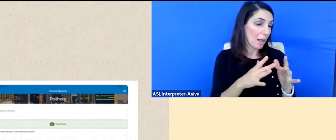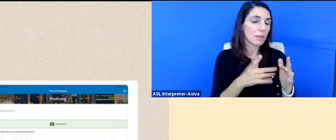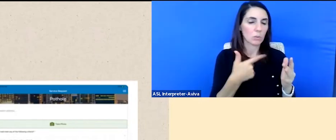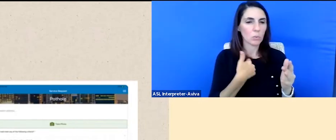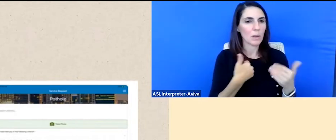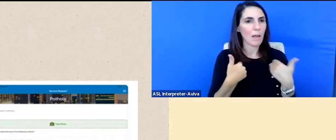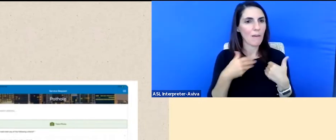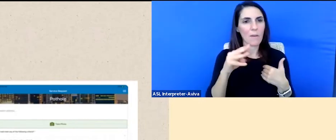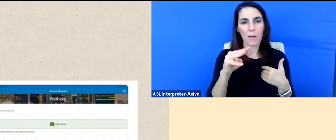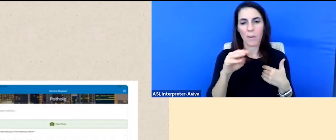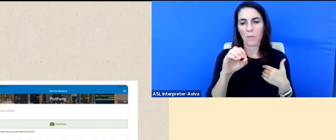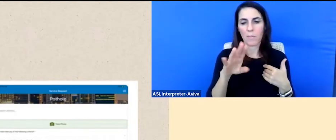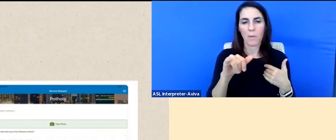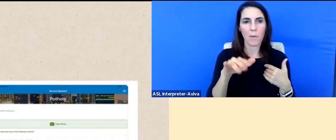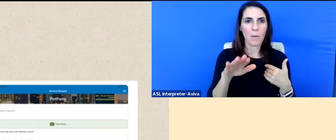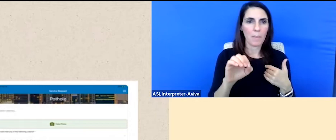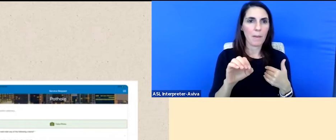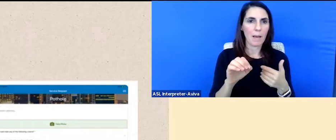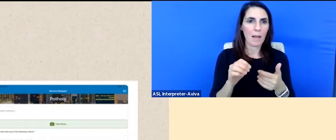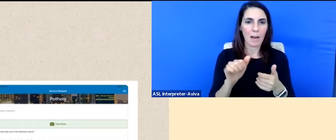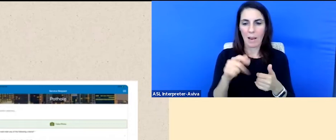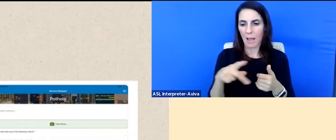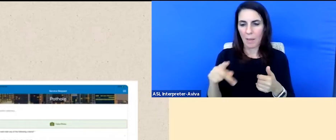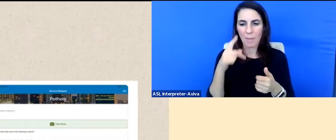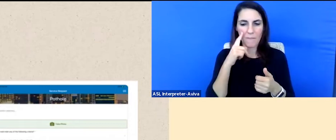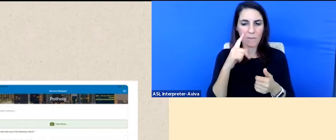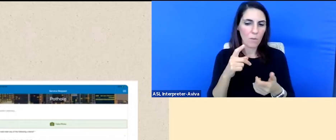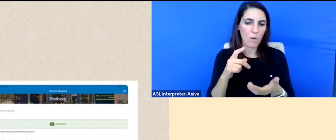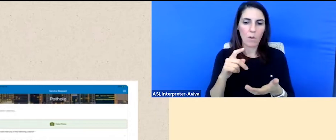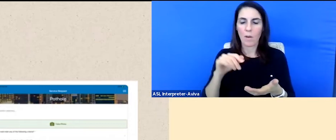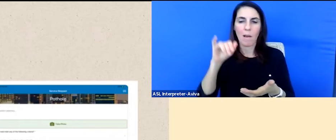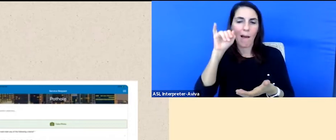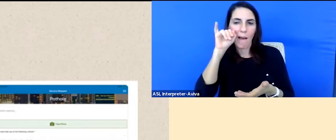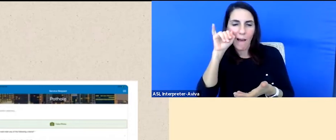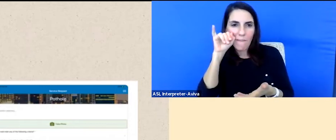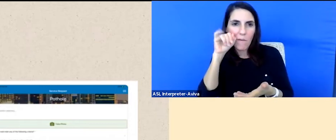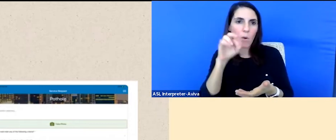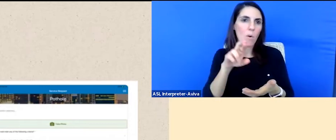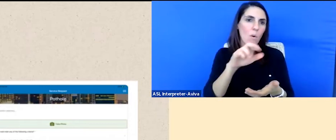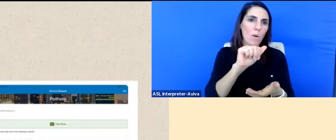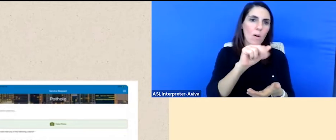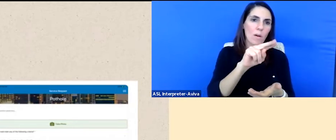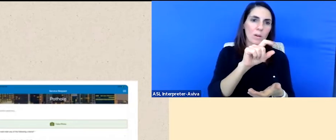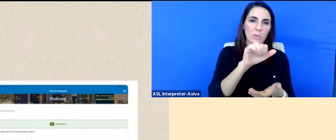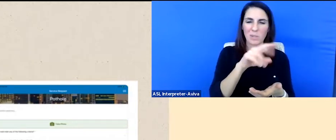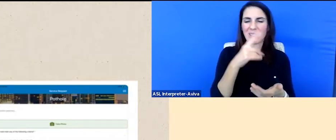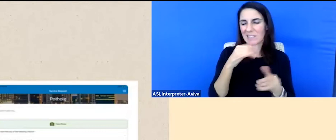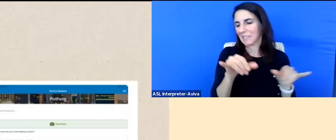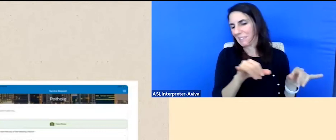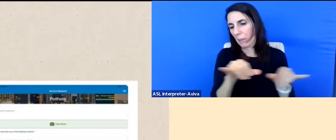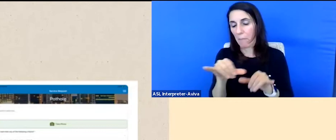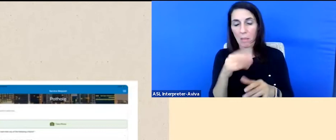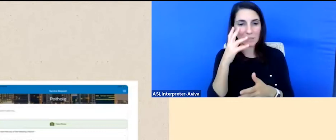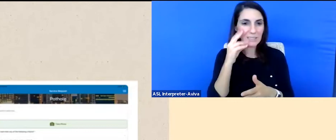apps for Android and iPhone users, very similar experience, but if someone